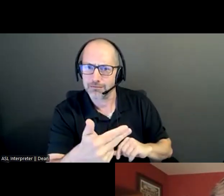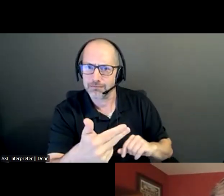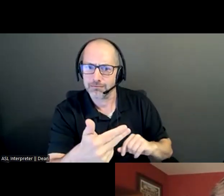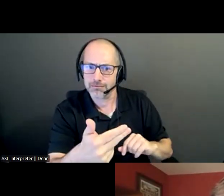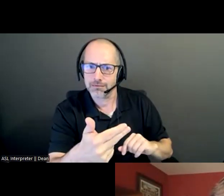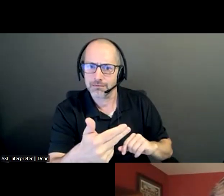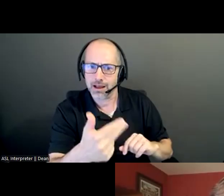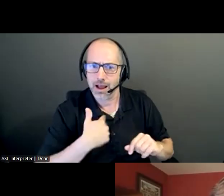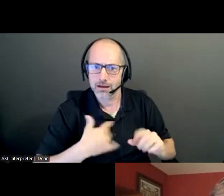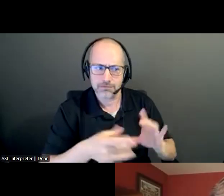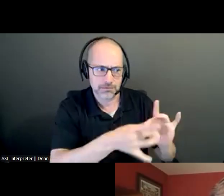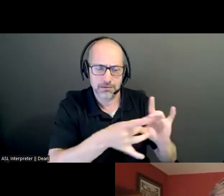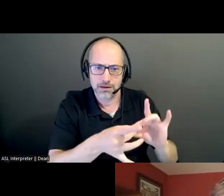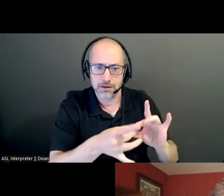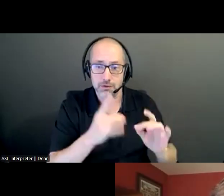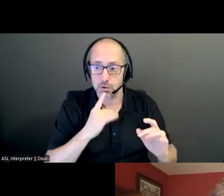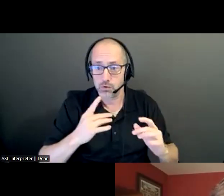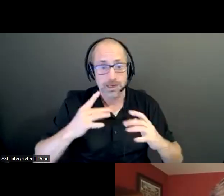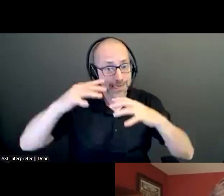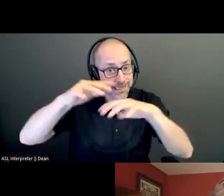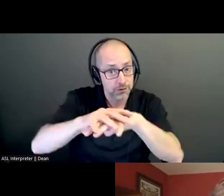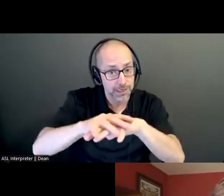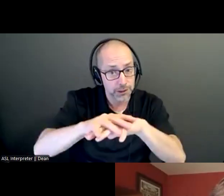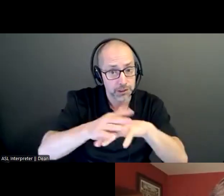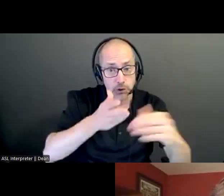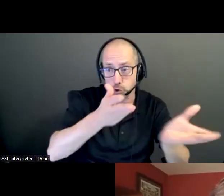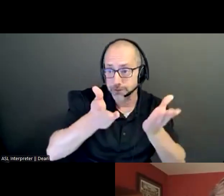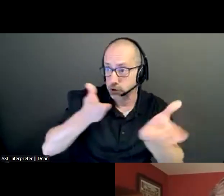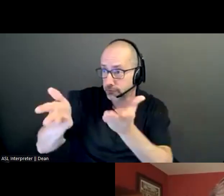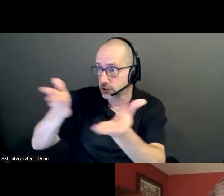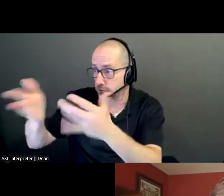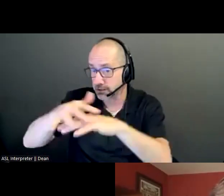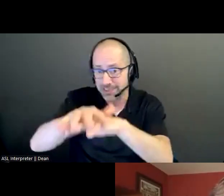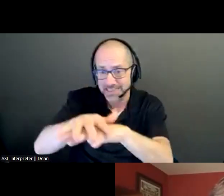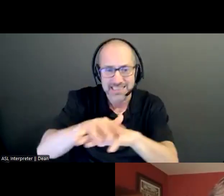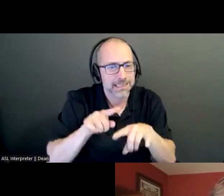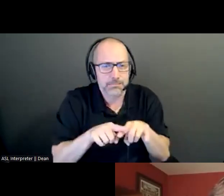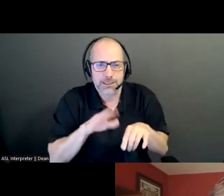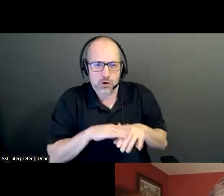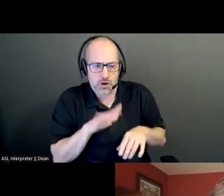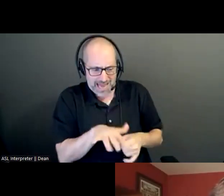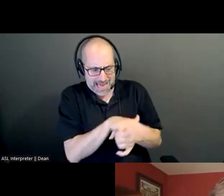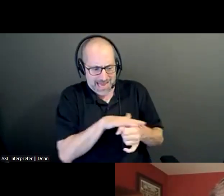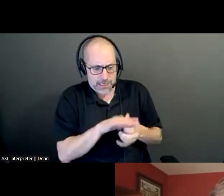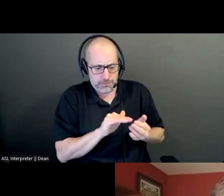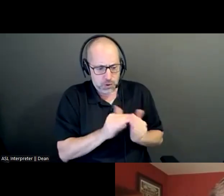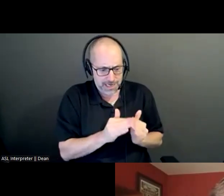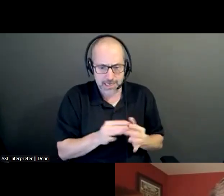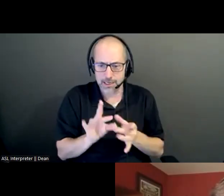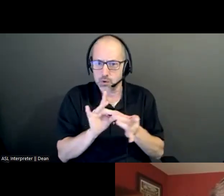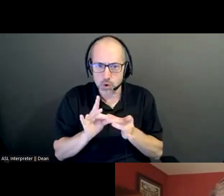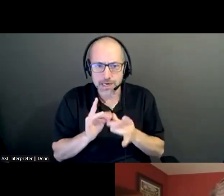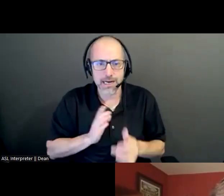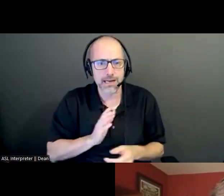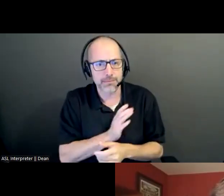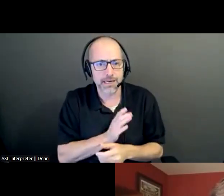So is there an integration? I think it depends on the community. It depends on the strength of the coordinating committees and the law enforcement and the